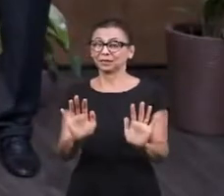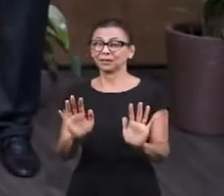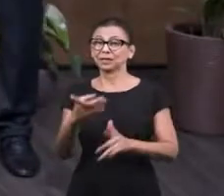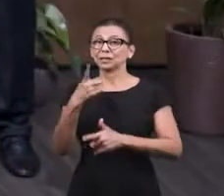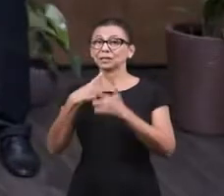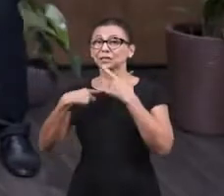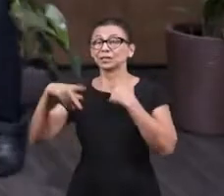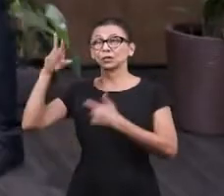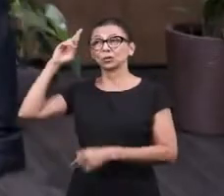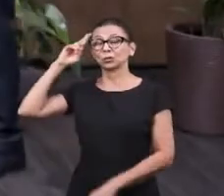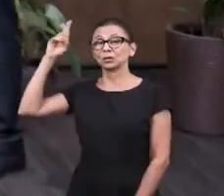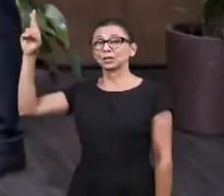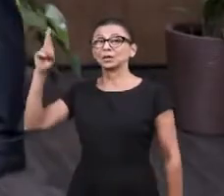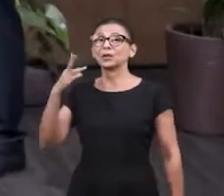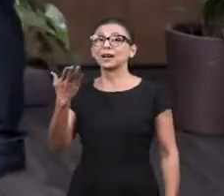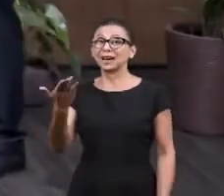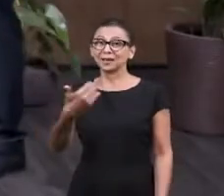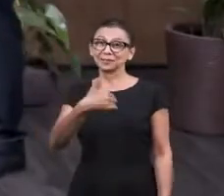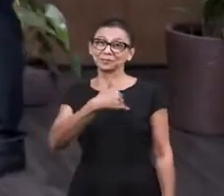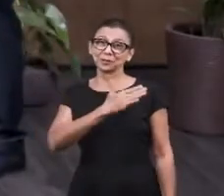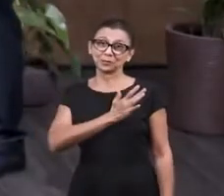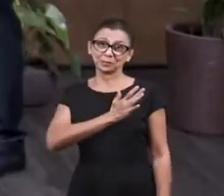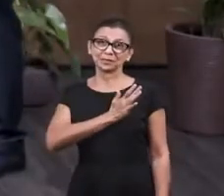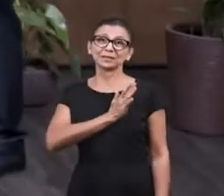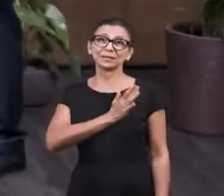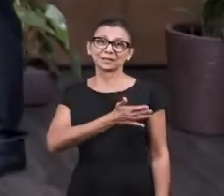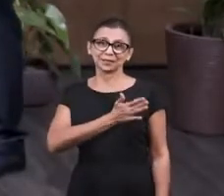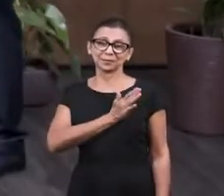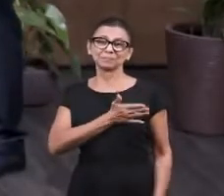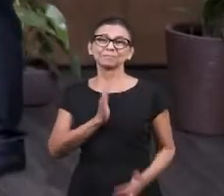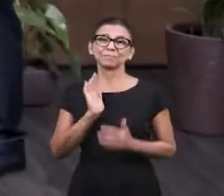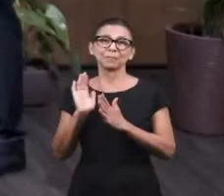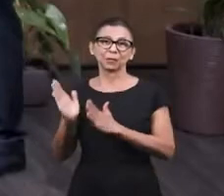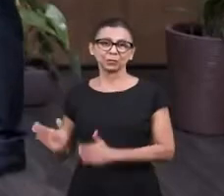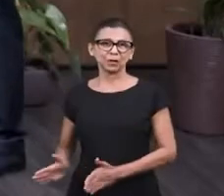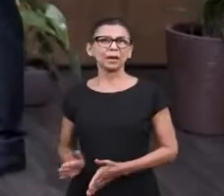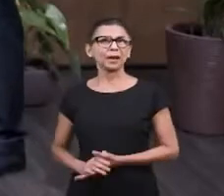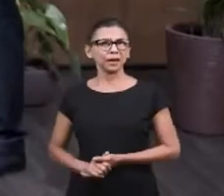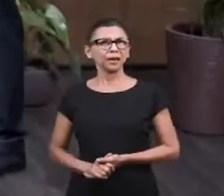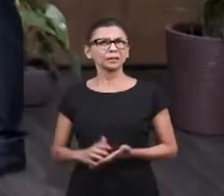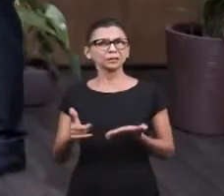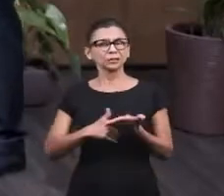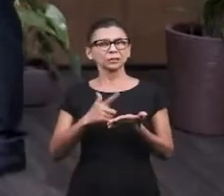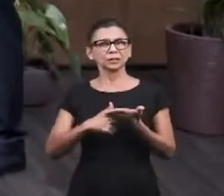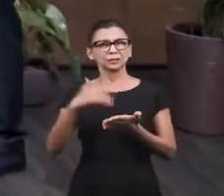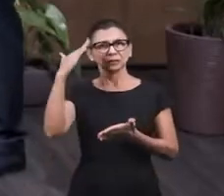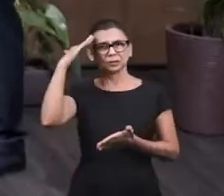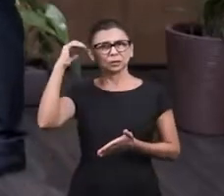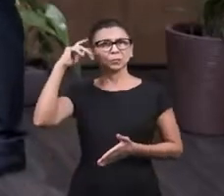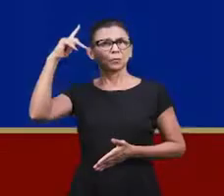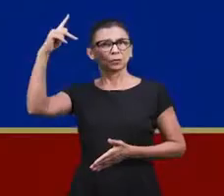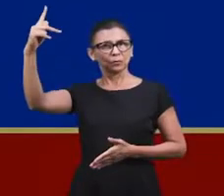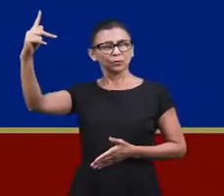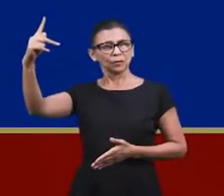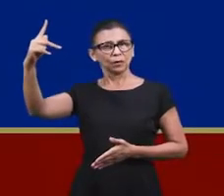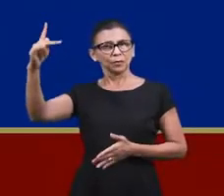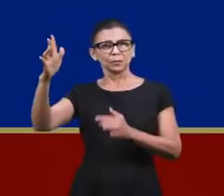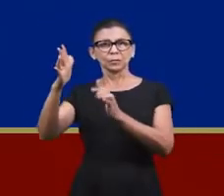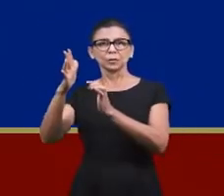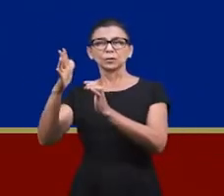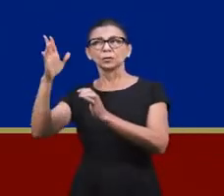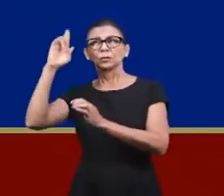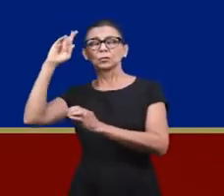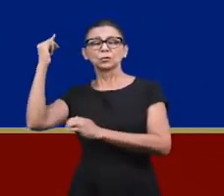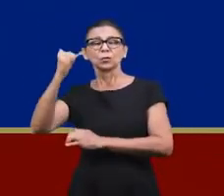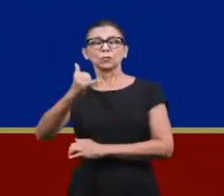He's not holding us account. He's not requiring that from us. But all he wants from us is our heart. And in Proverbs, it is